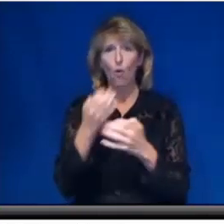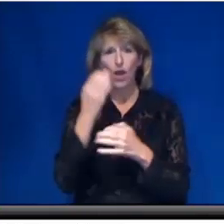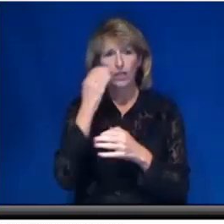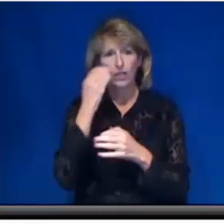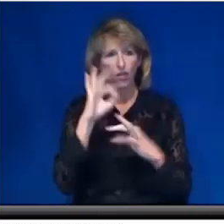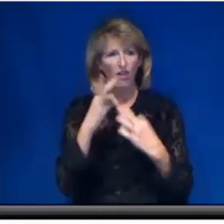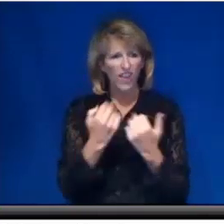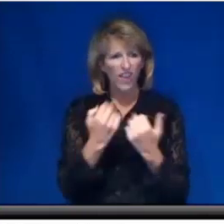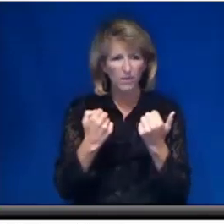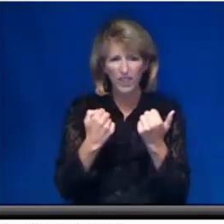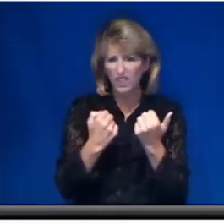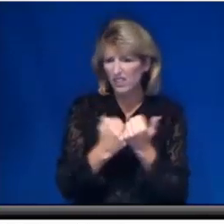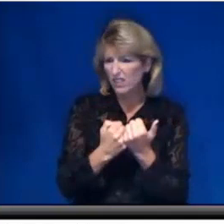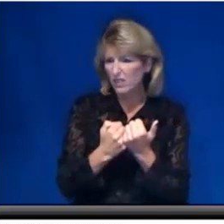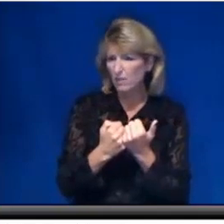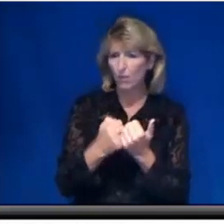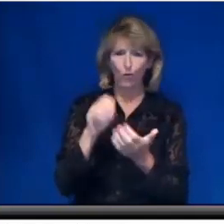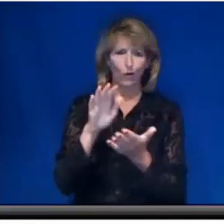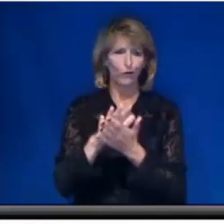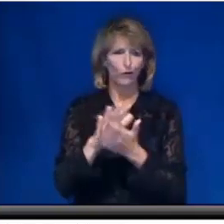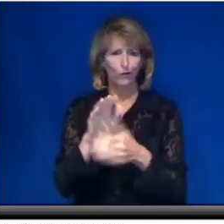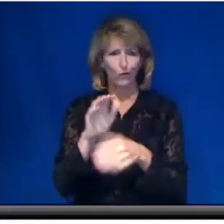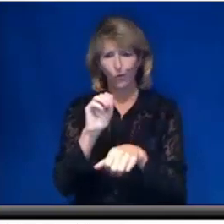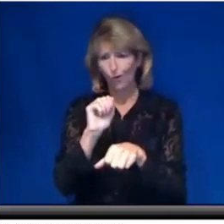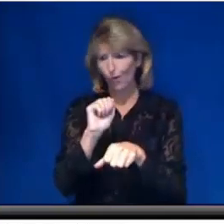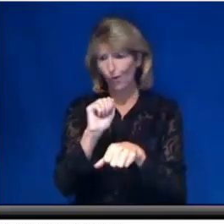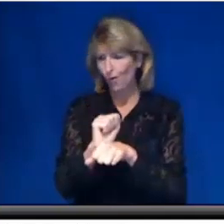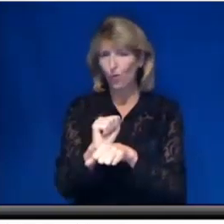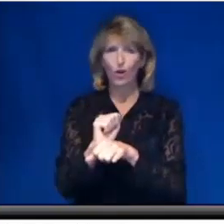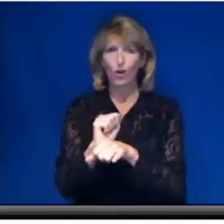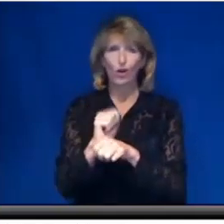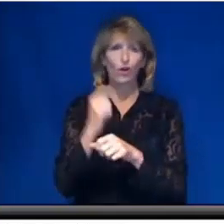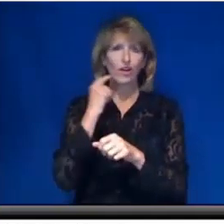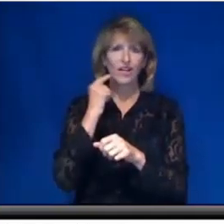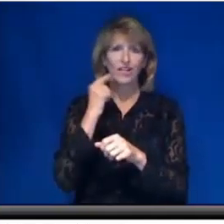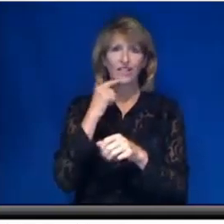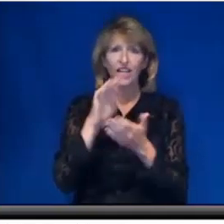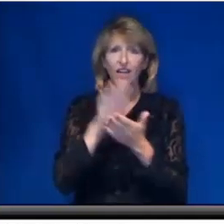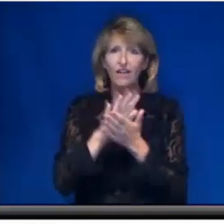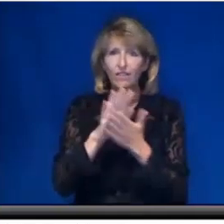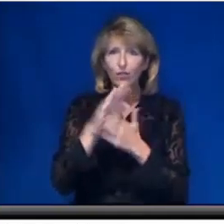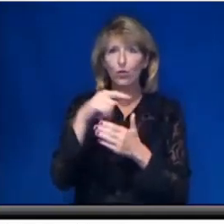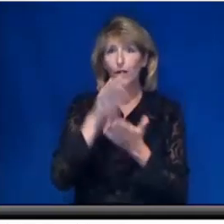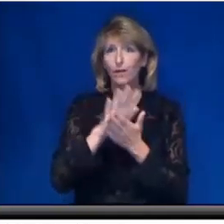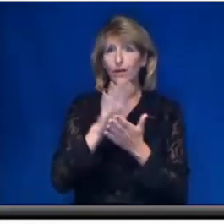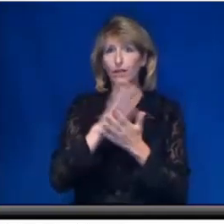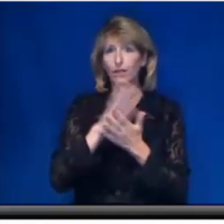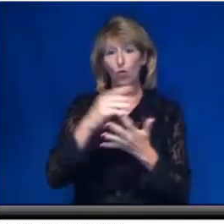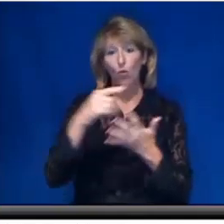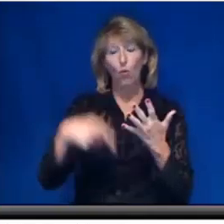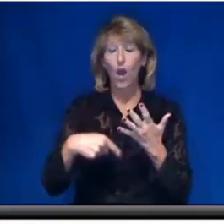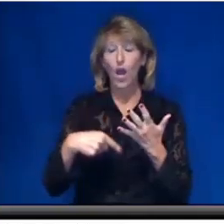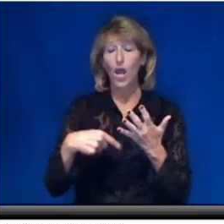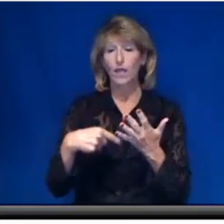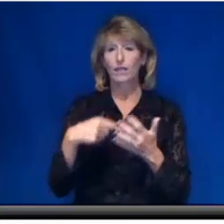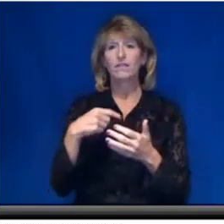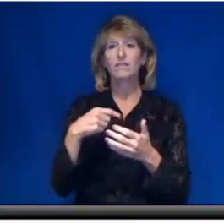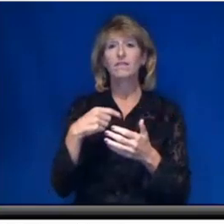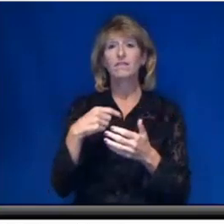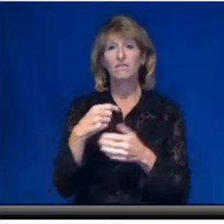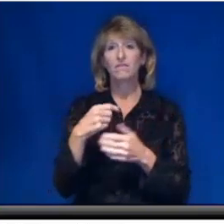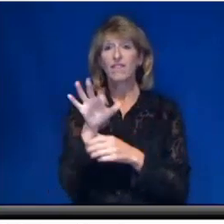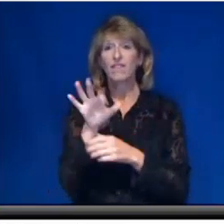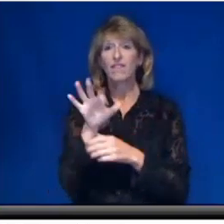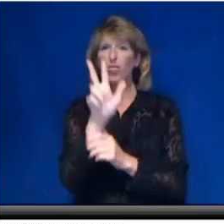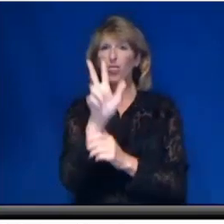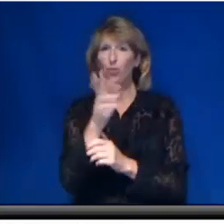went to treatment and asked about school, employment, family support, asked about their schooling,